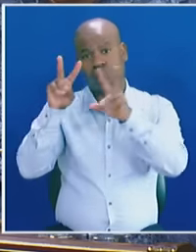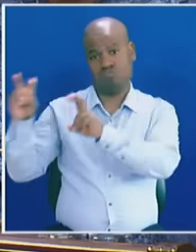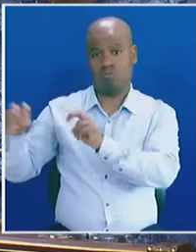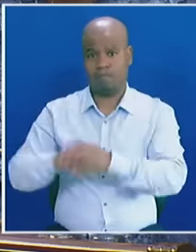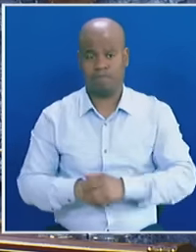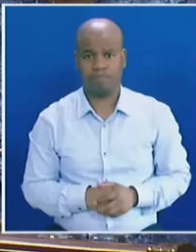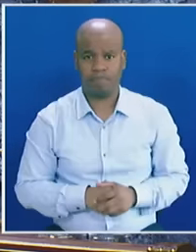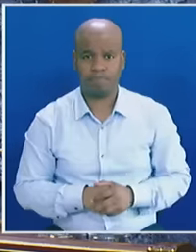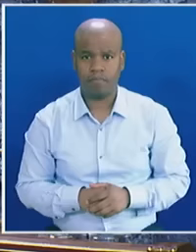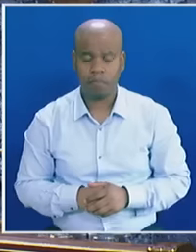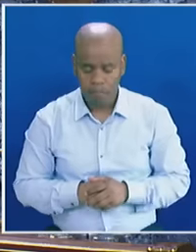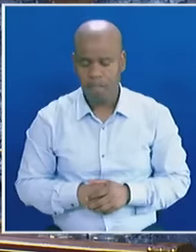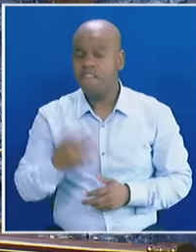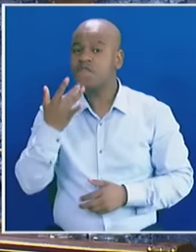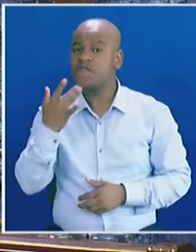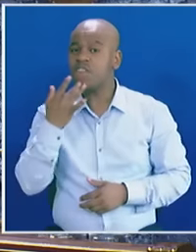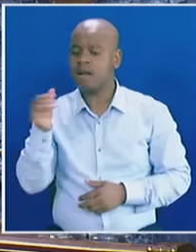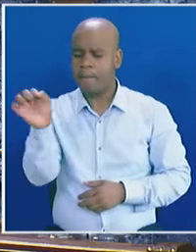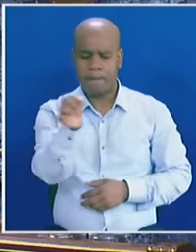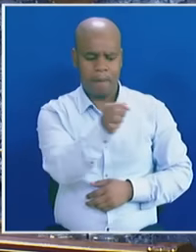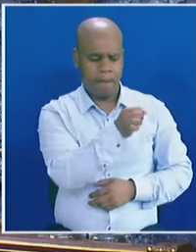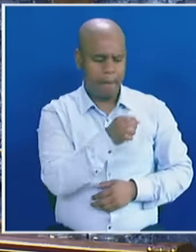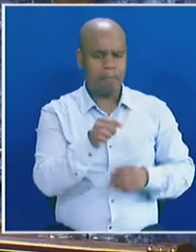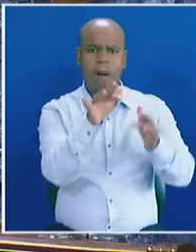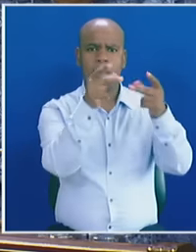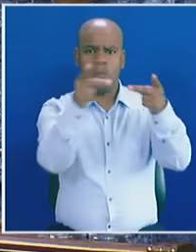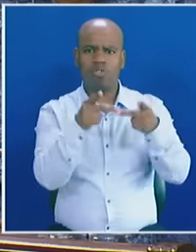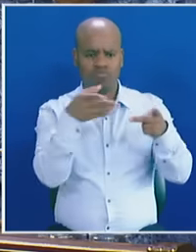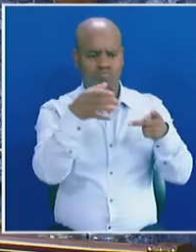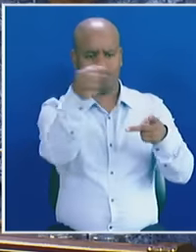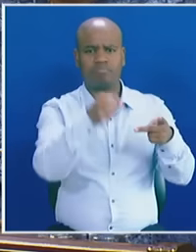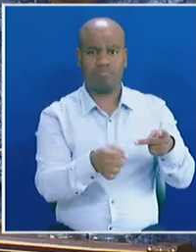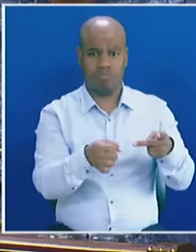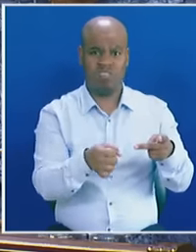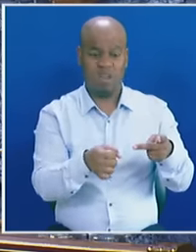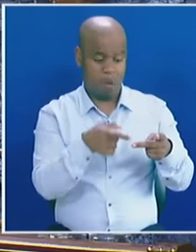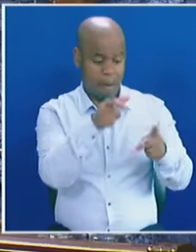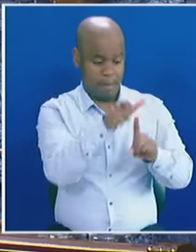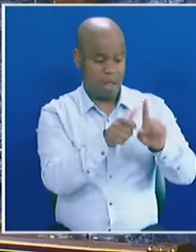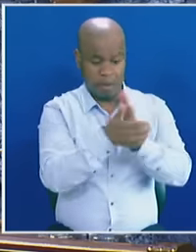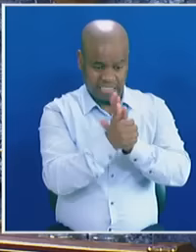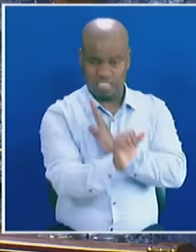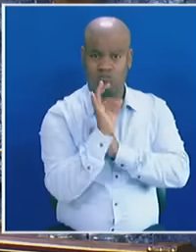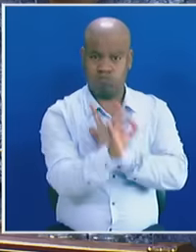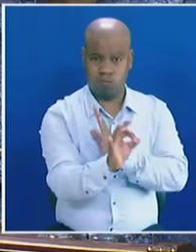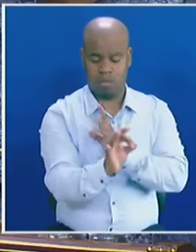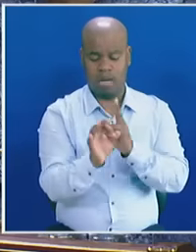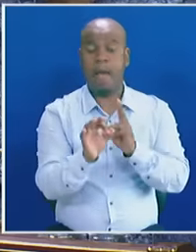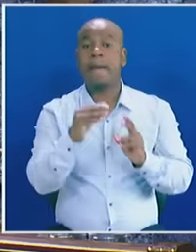Let's forget cadre deploying, as well as the placing of a candidate in this position with the necessary skills, and therefore the